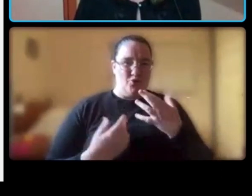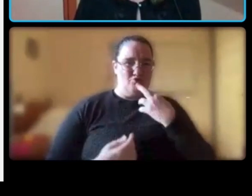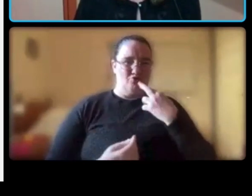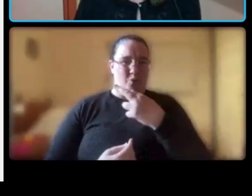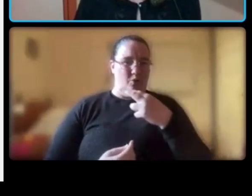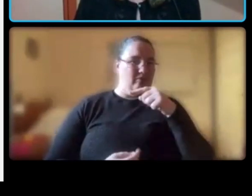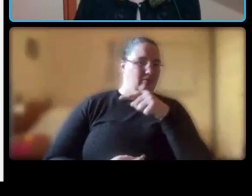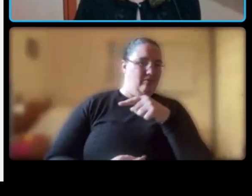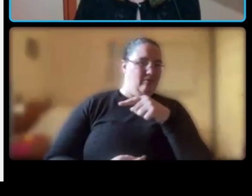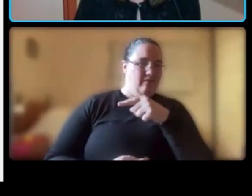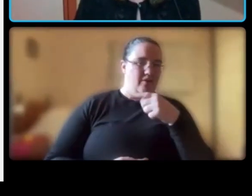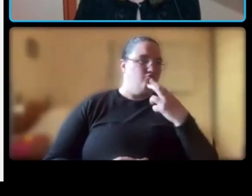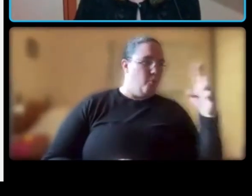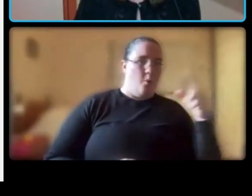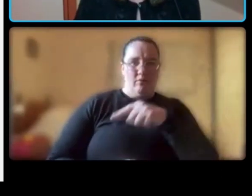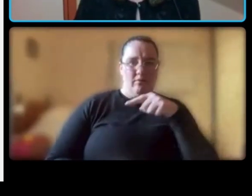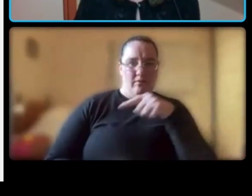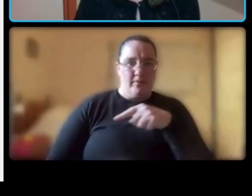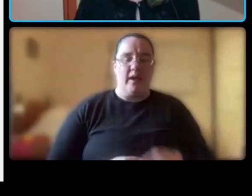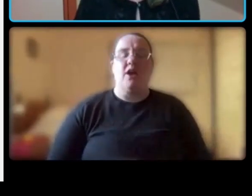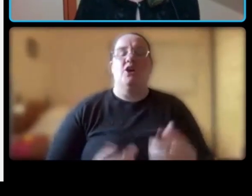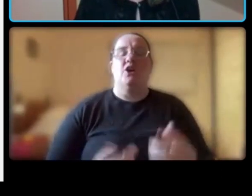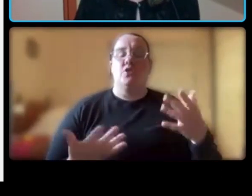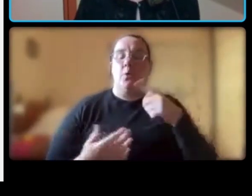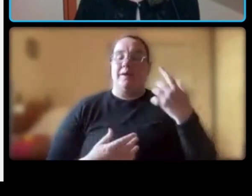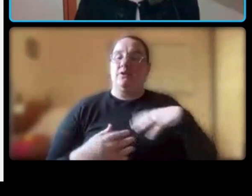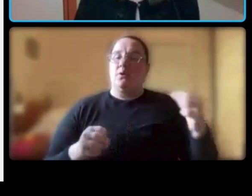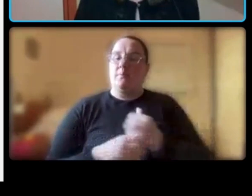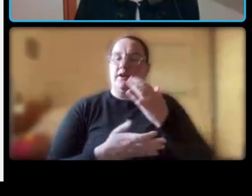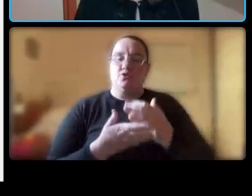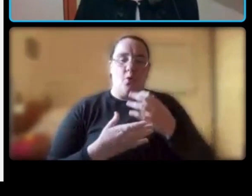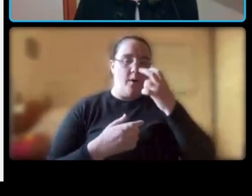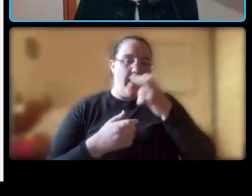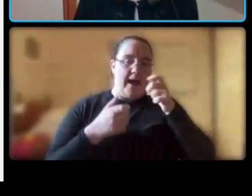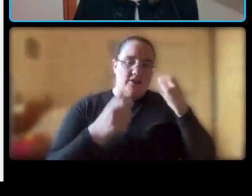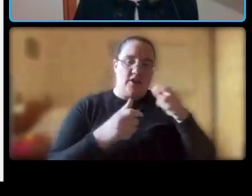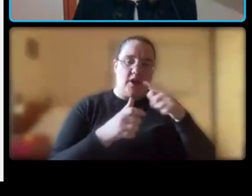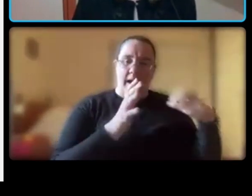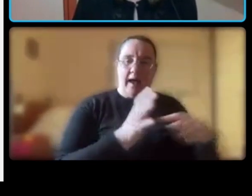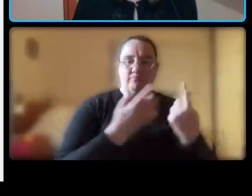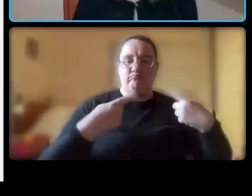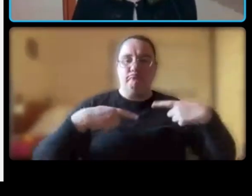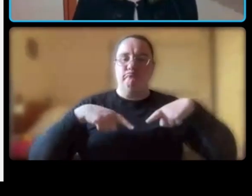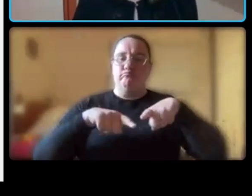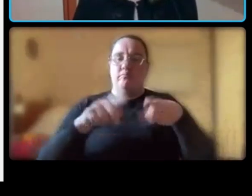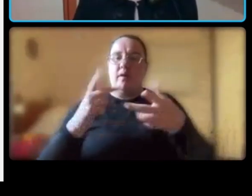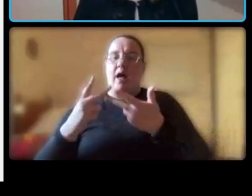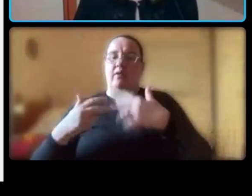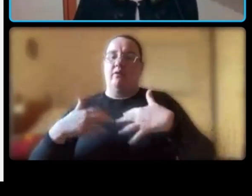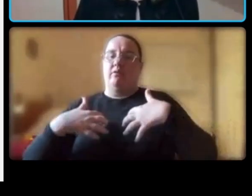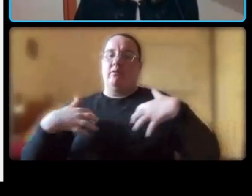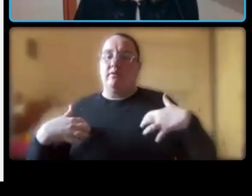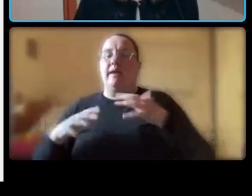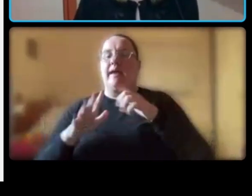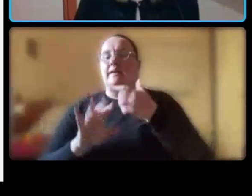current protections and aligning the new Aged Care Act with other frameworks such as the NDIS and the Corporations Act, which was particularly mentioned by the